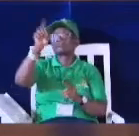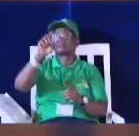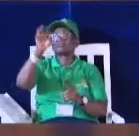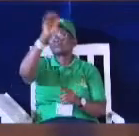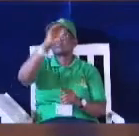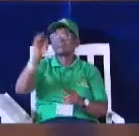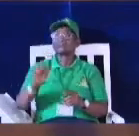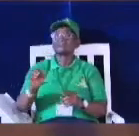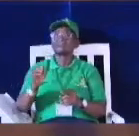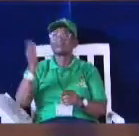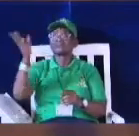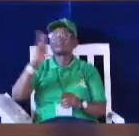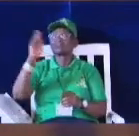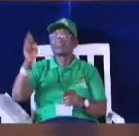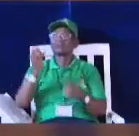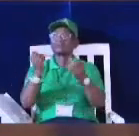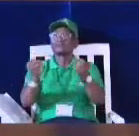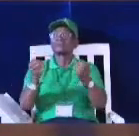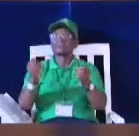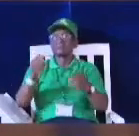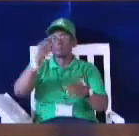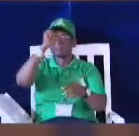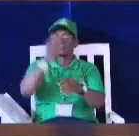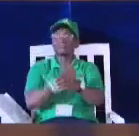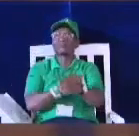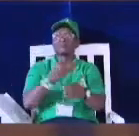There were many sons of the prophets.